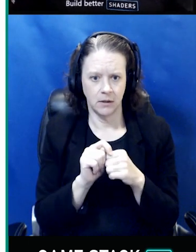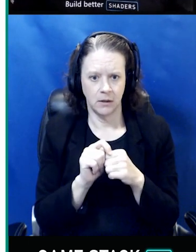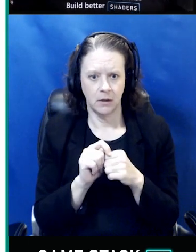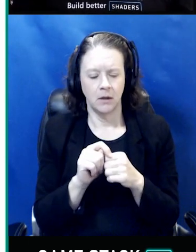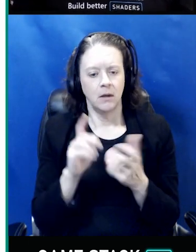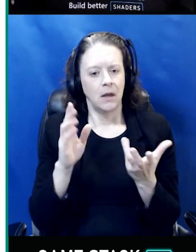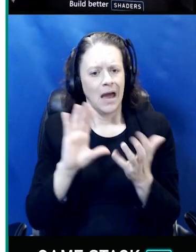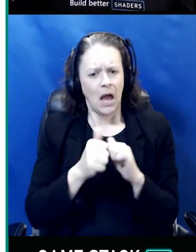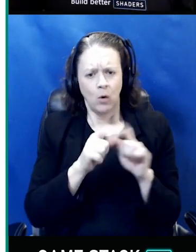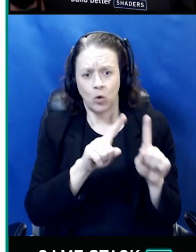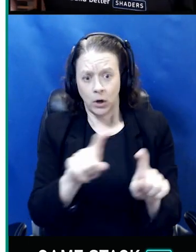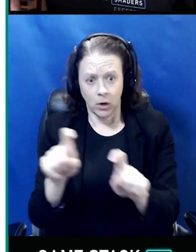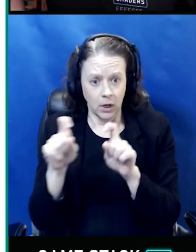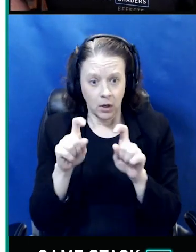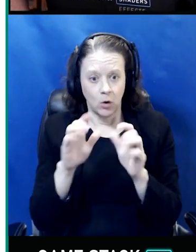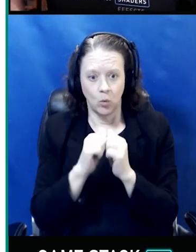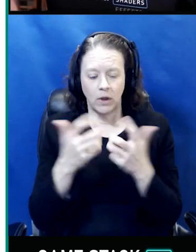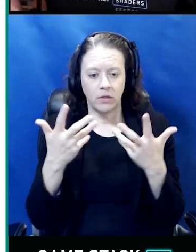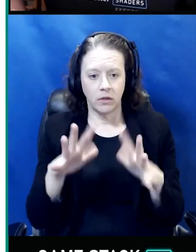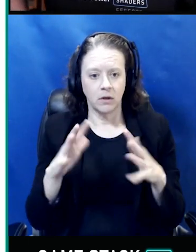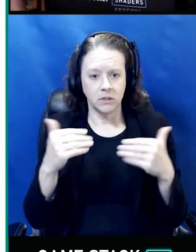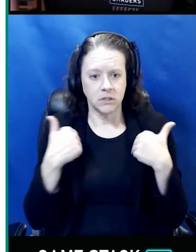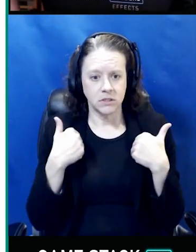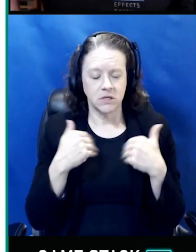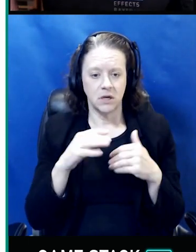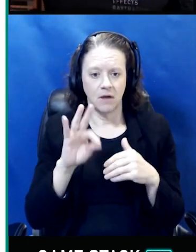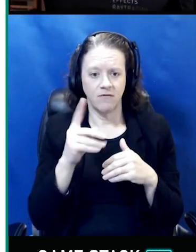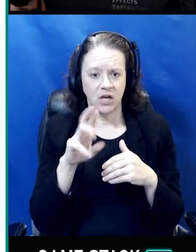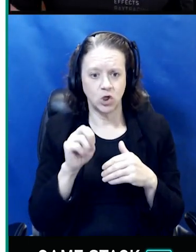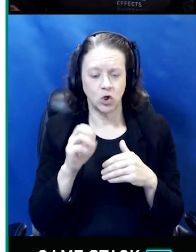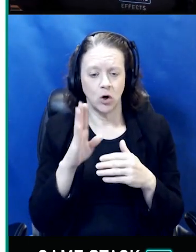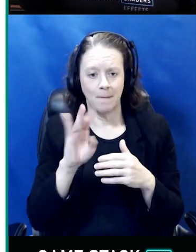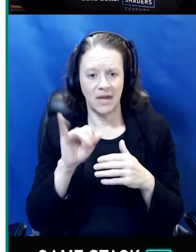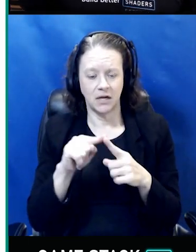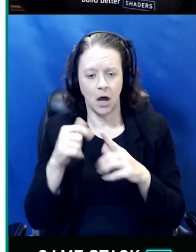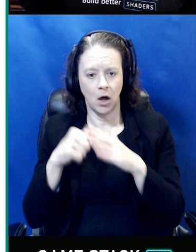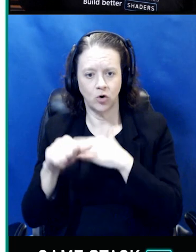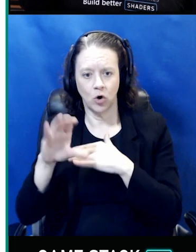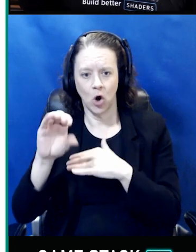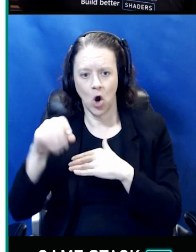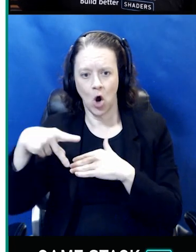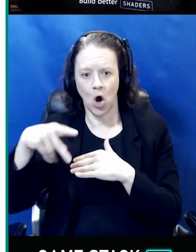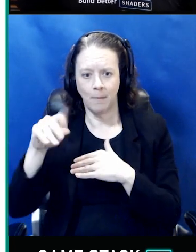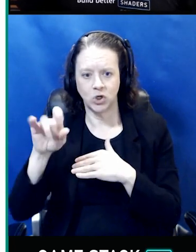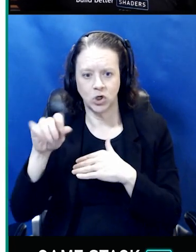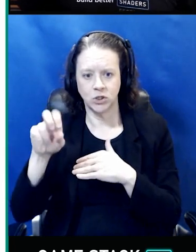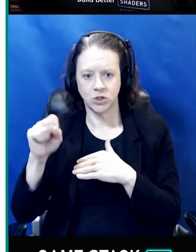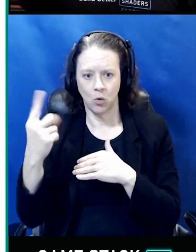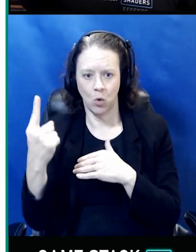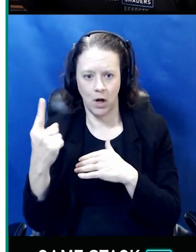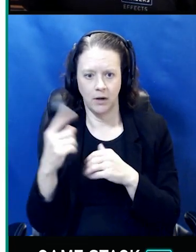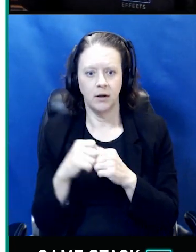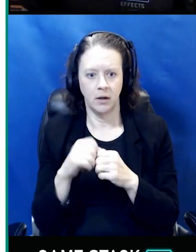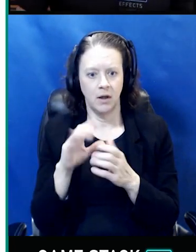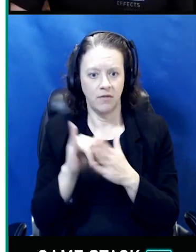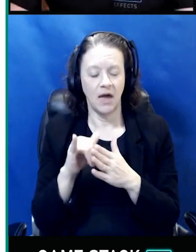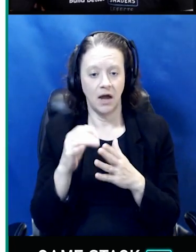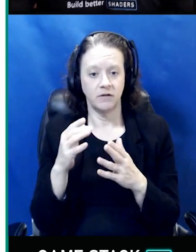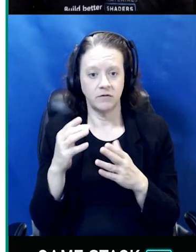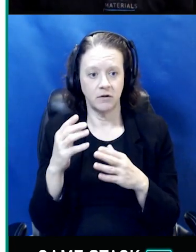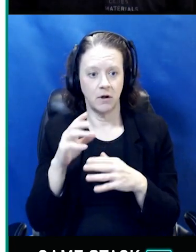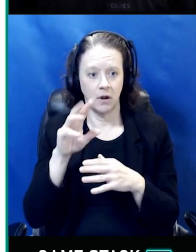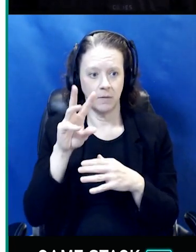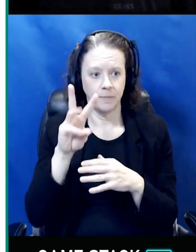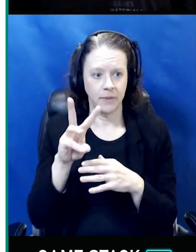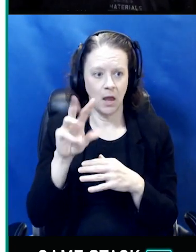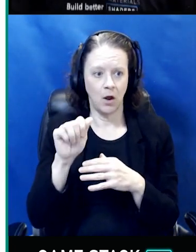with an existing feature bit, which is in options 1, and it is via the wavelength count min